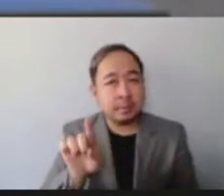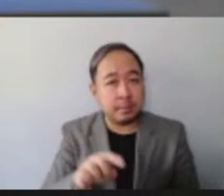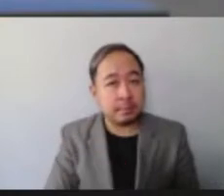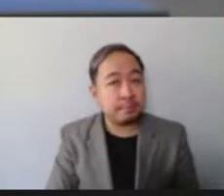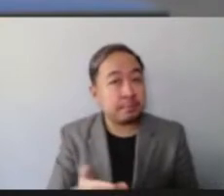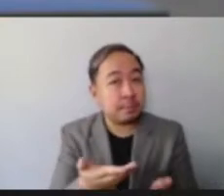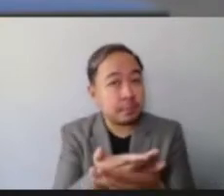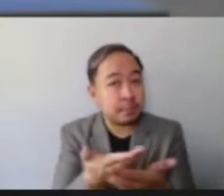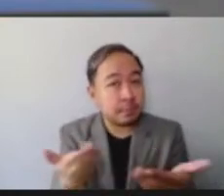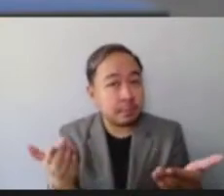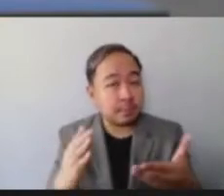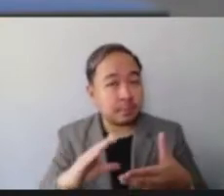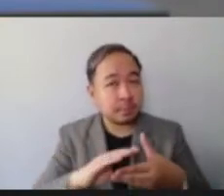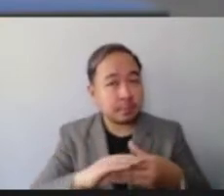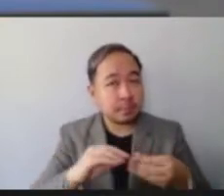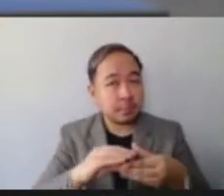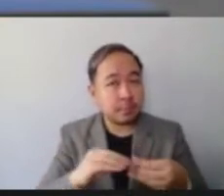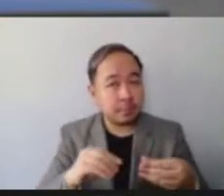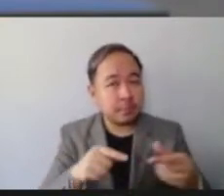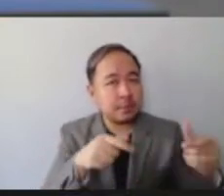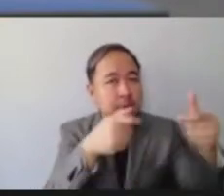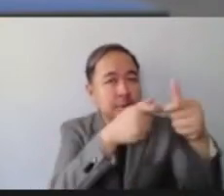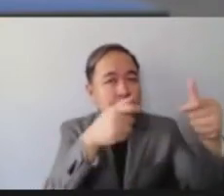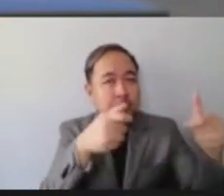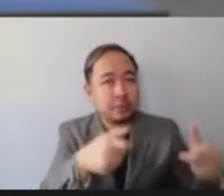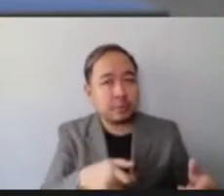comments on this document